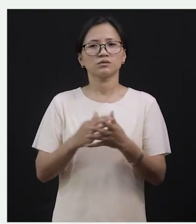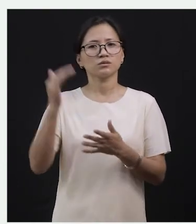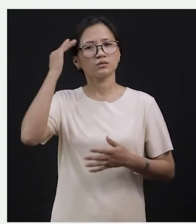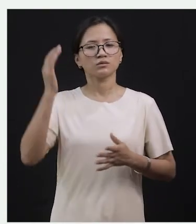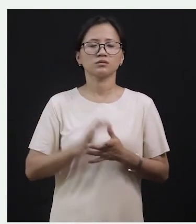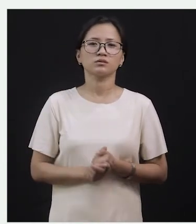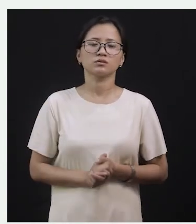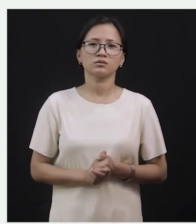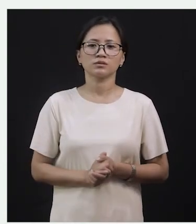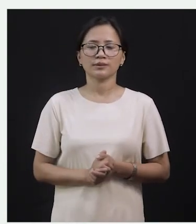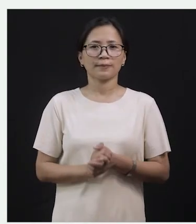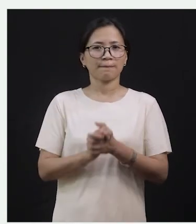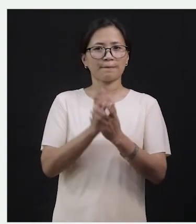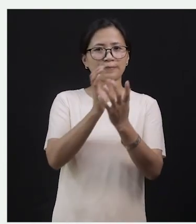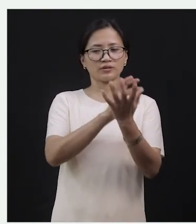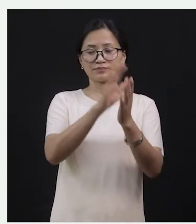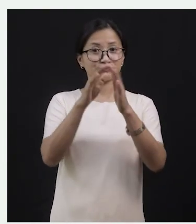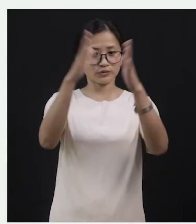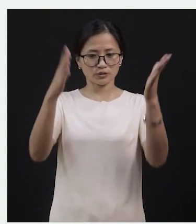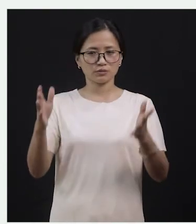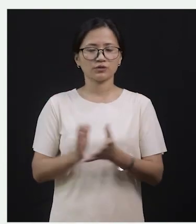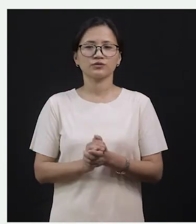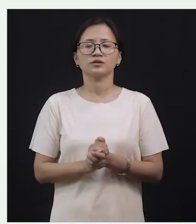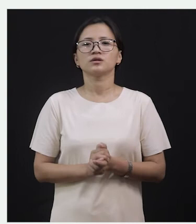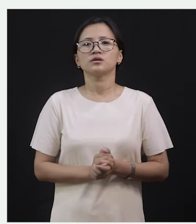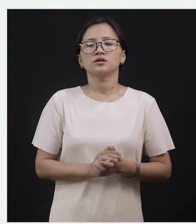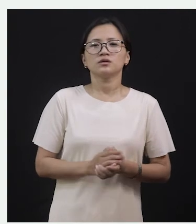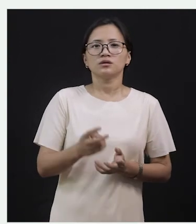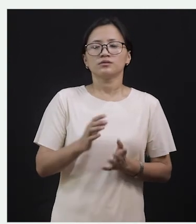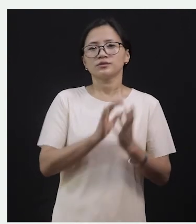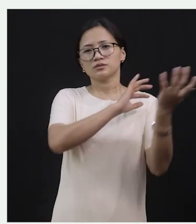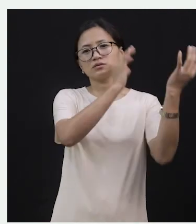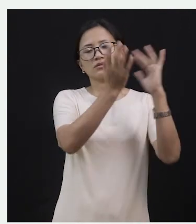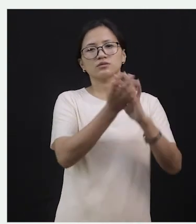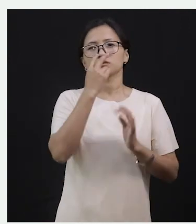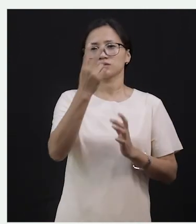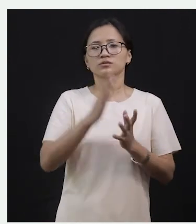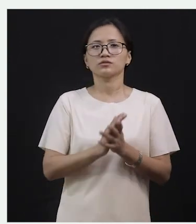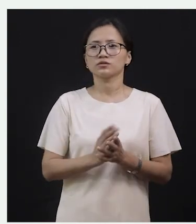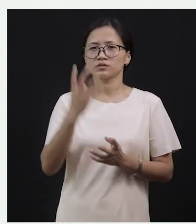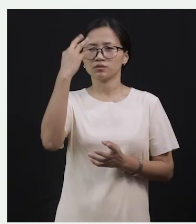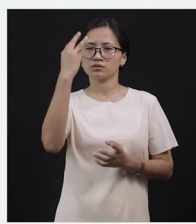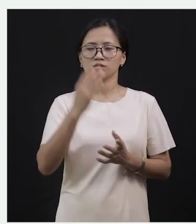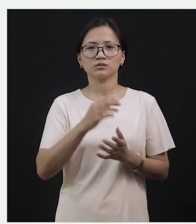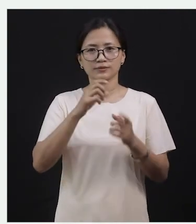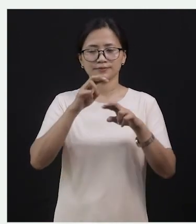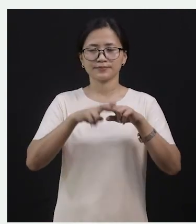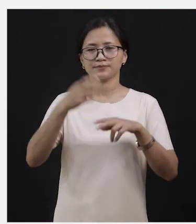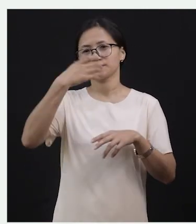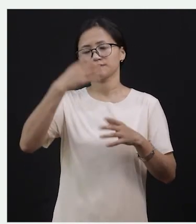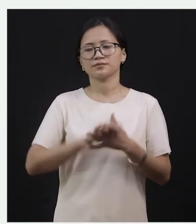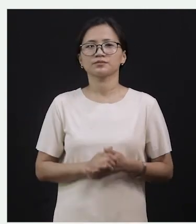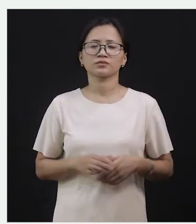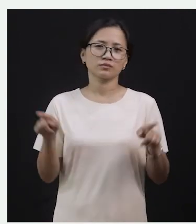the exact shape of the earth, then you can look at the fruit orange. It is exactly